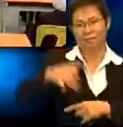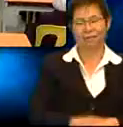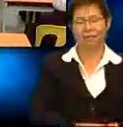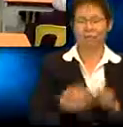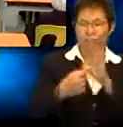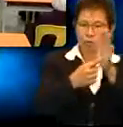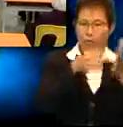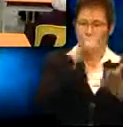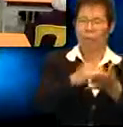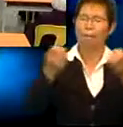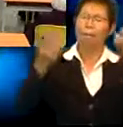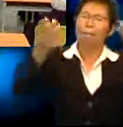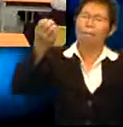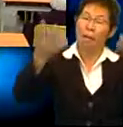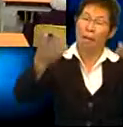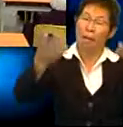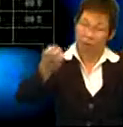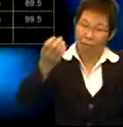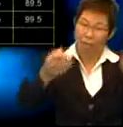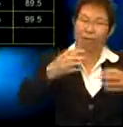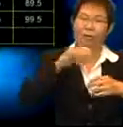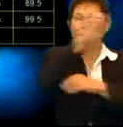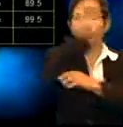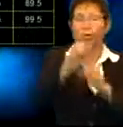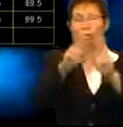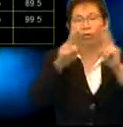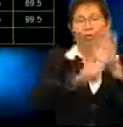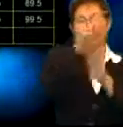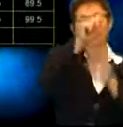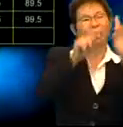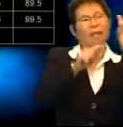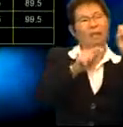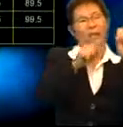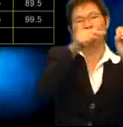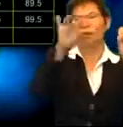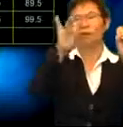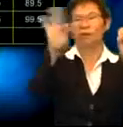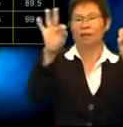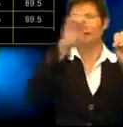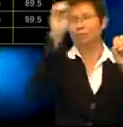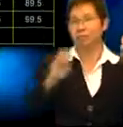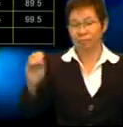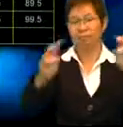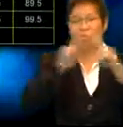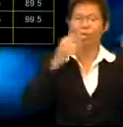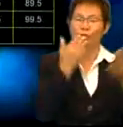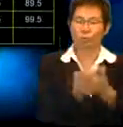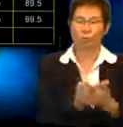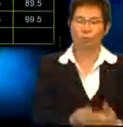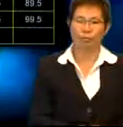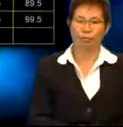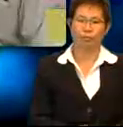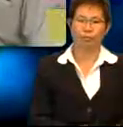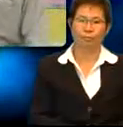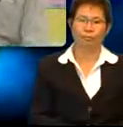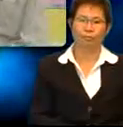Yes. It shows that many of you score very high, 80 to 89.